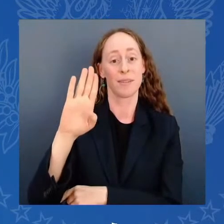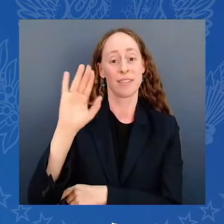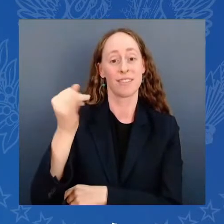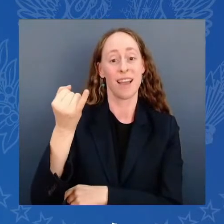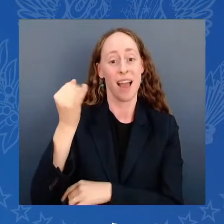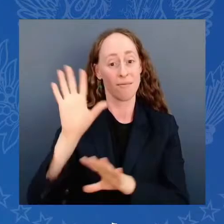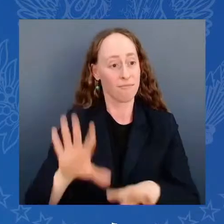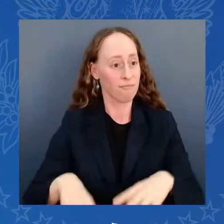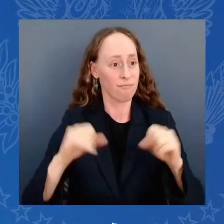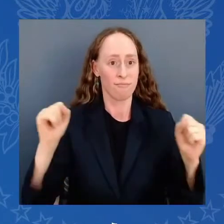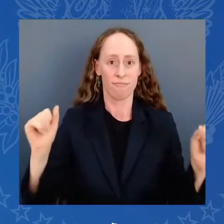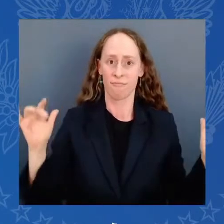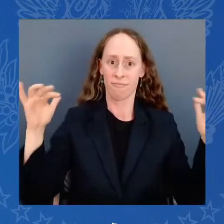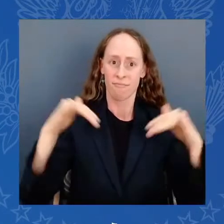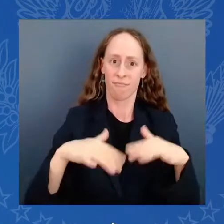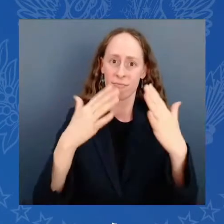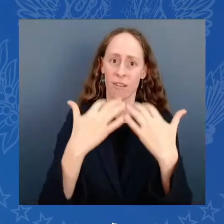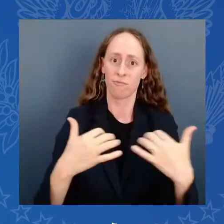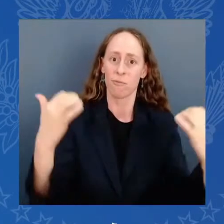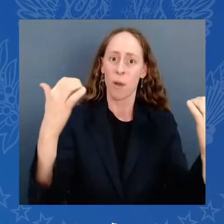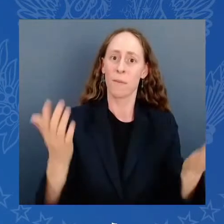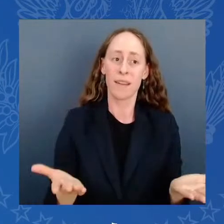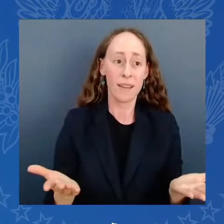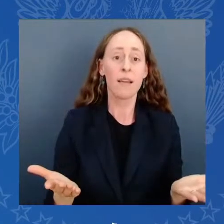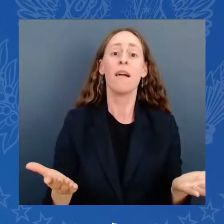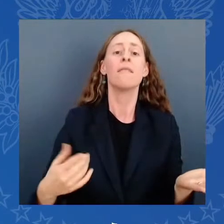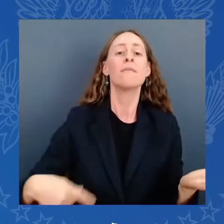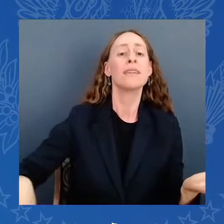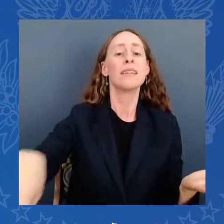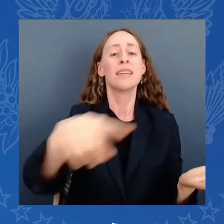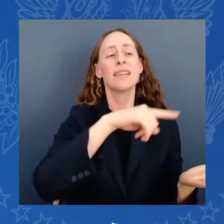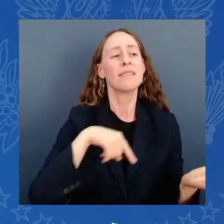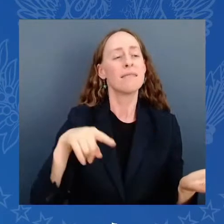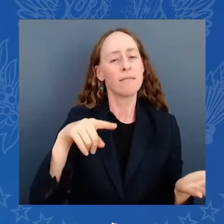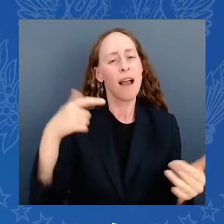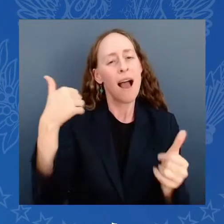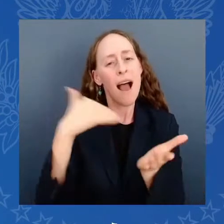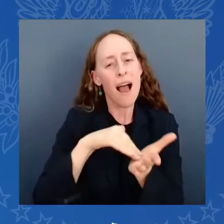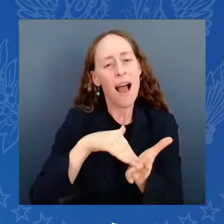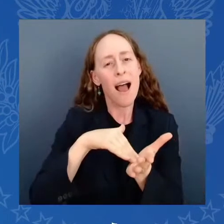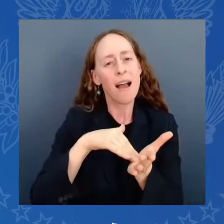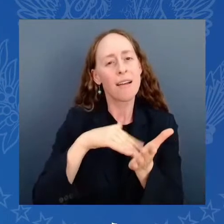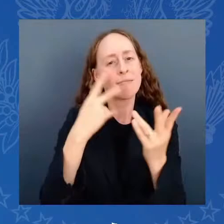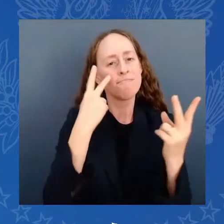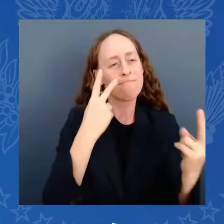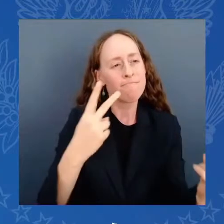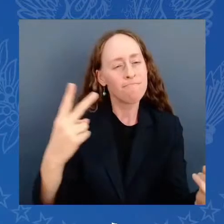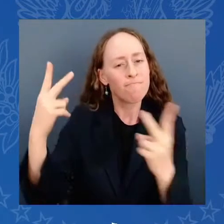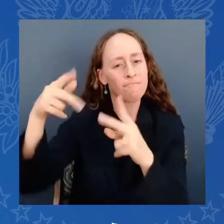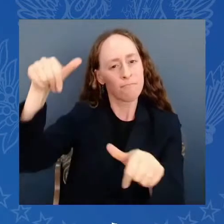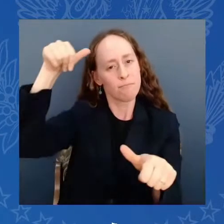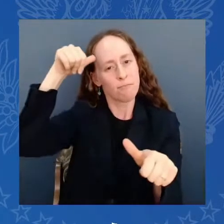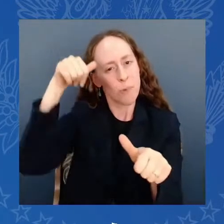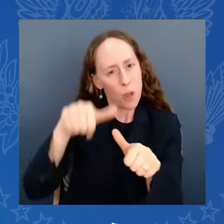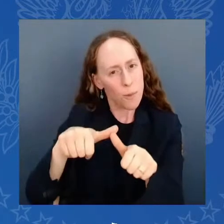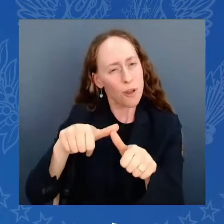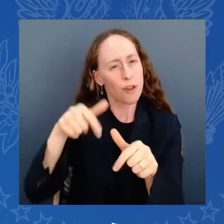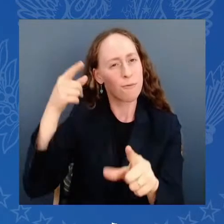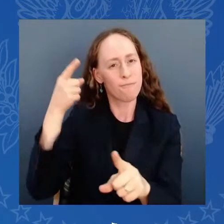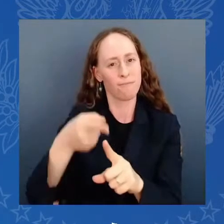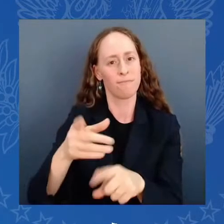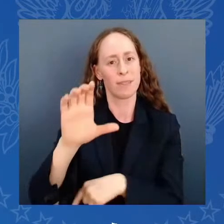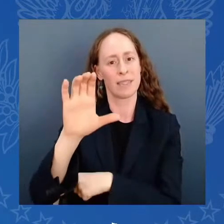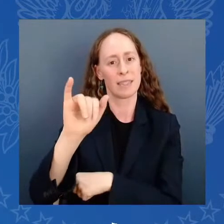8 years after speaking to Americans in advance of signing the Civil Rights Act, which made real our nation's most sacred